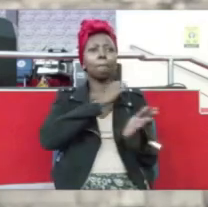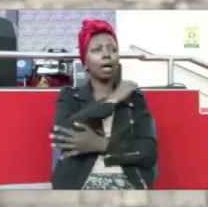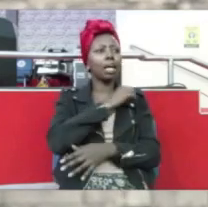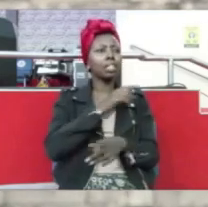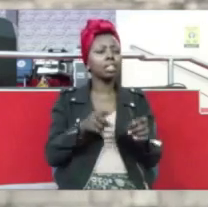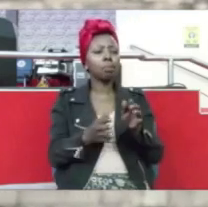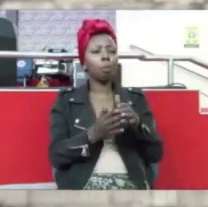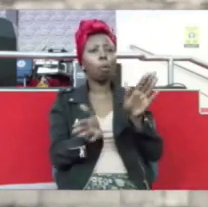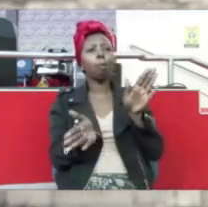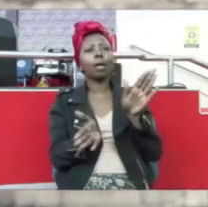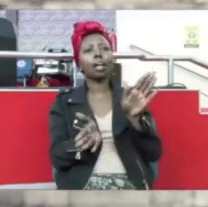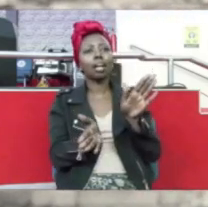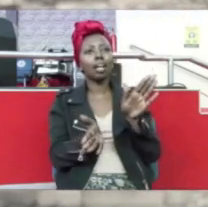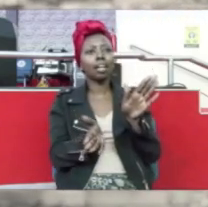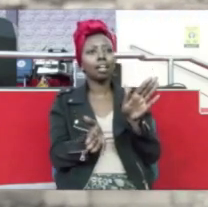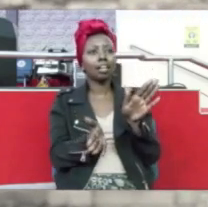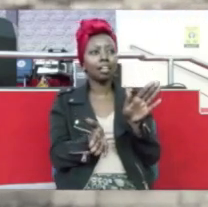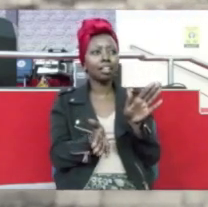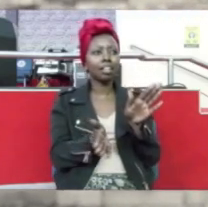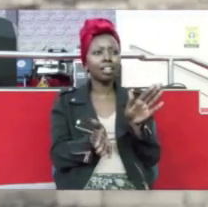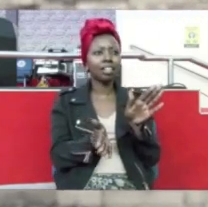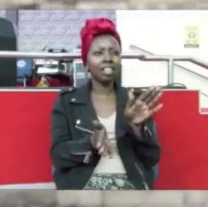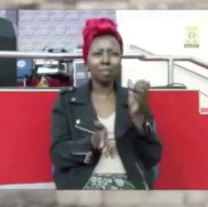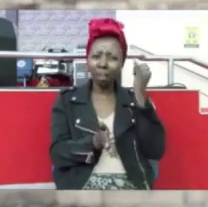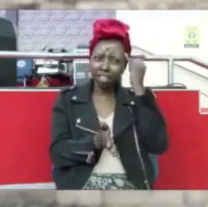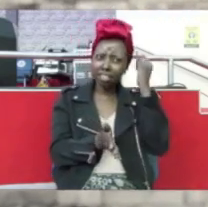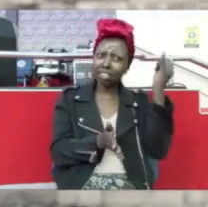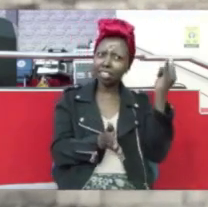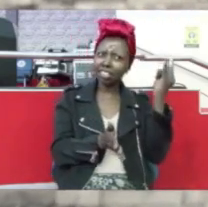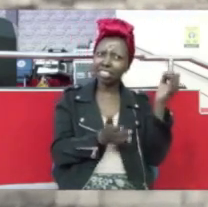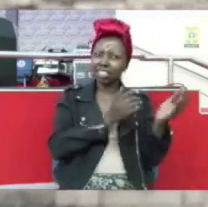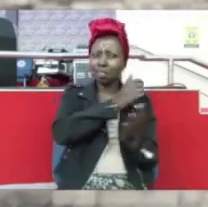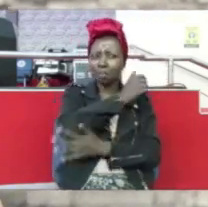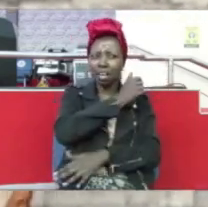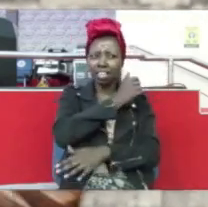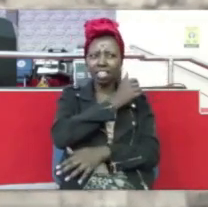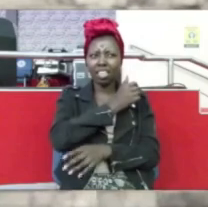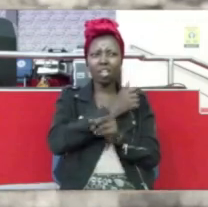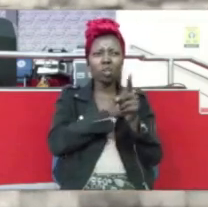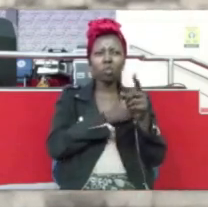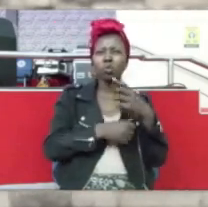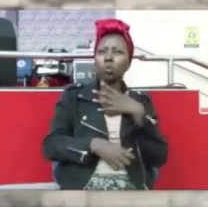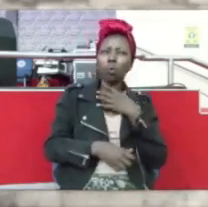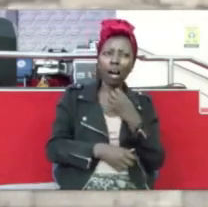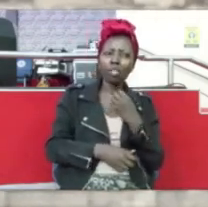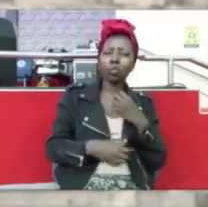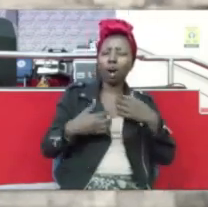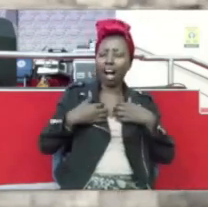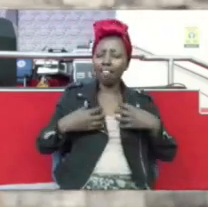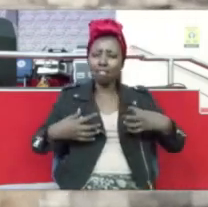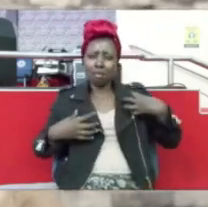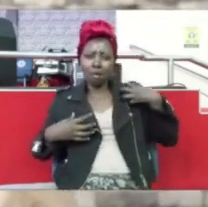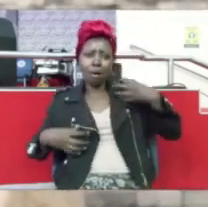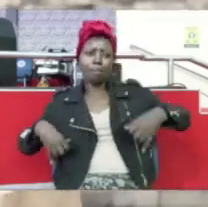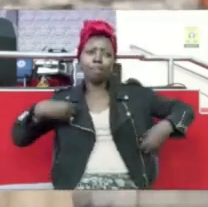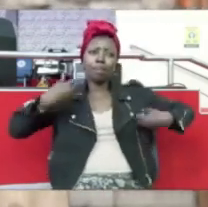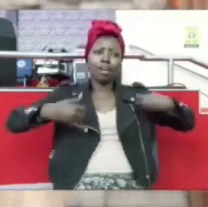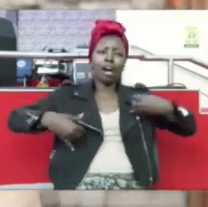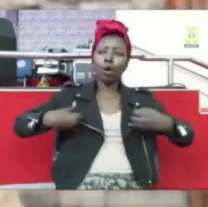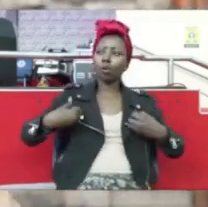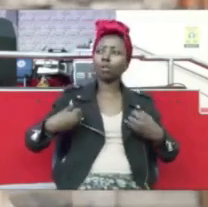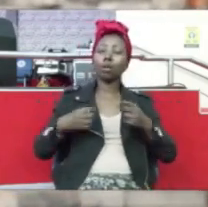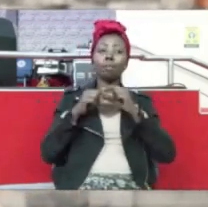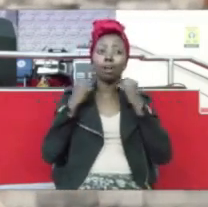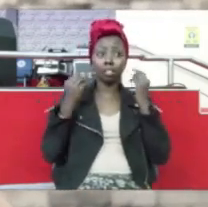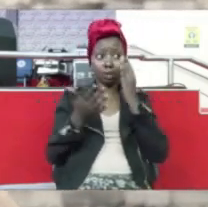na mchungaji wako and they are wearing a shoe that is you want to be proud of your torn. Pastor, isn't it? Ni lazima ukaweze